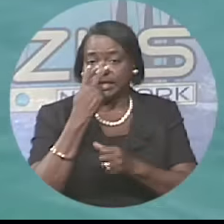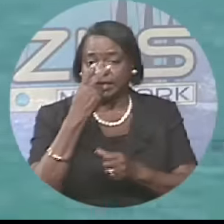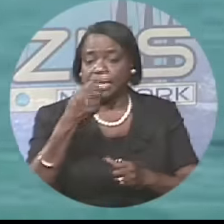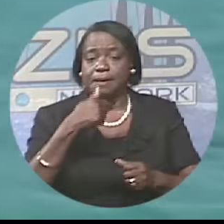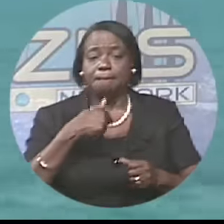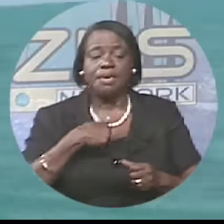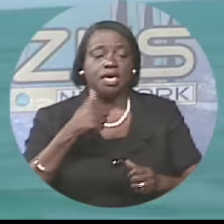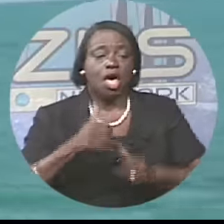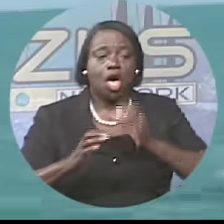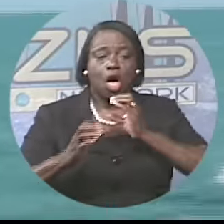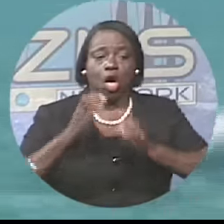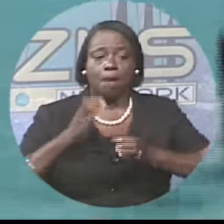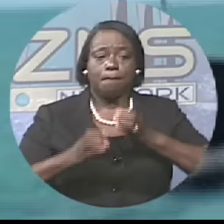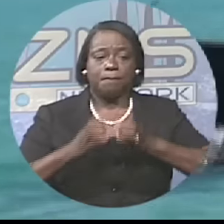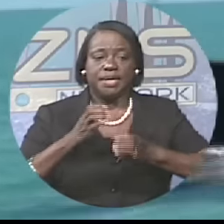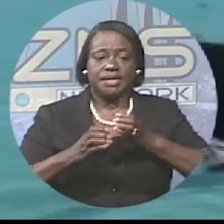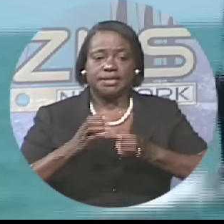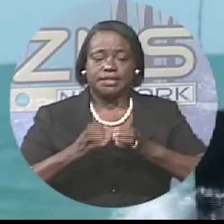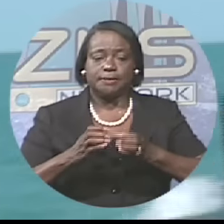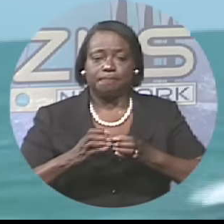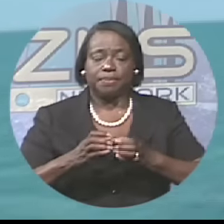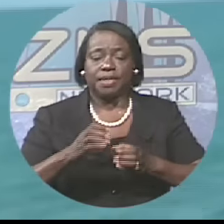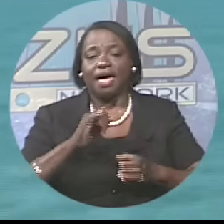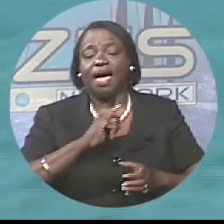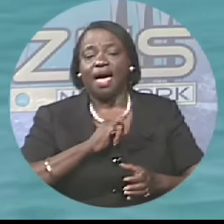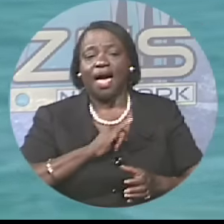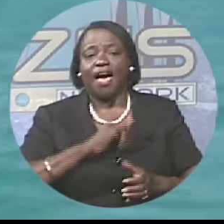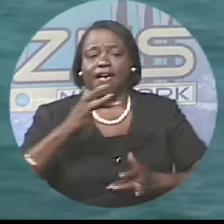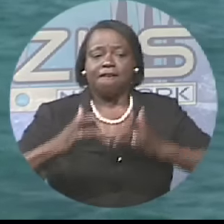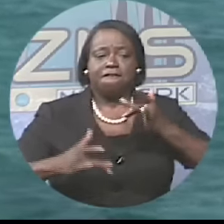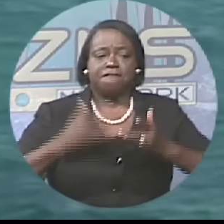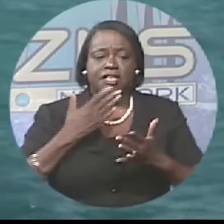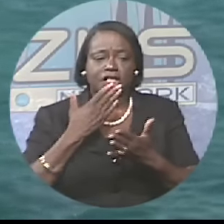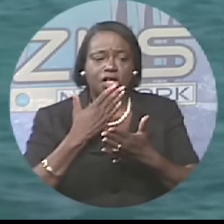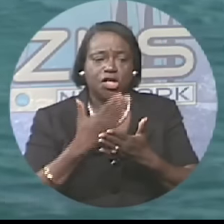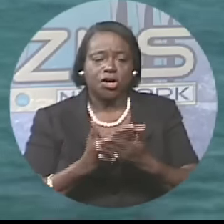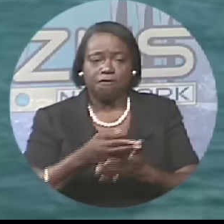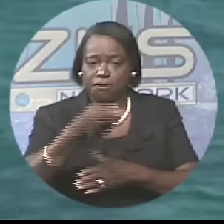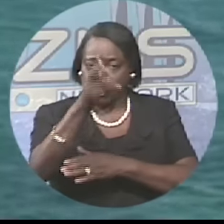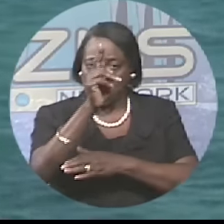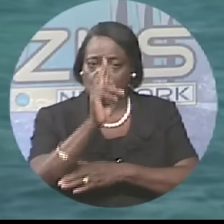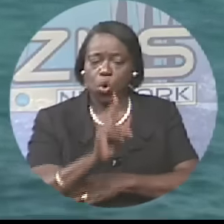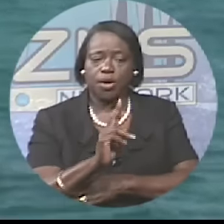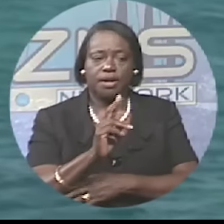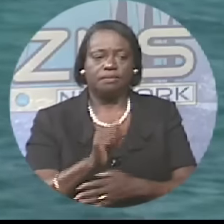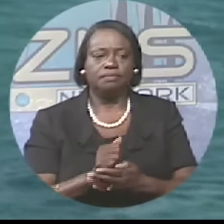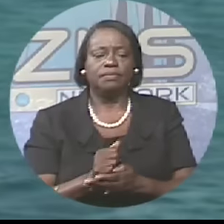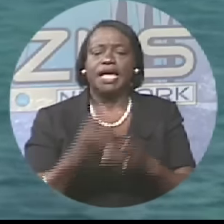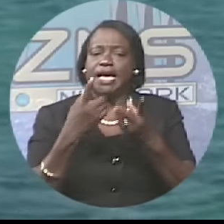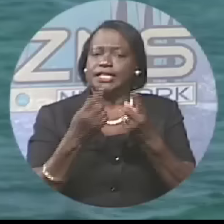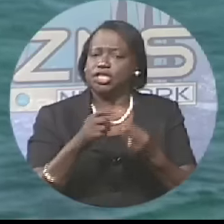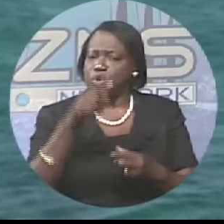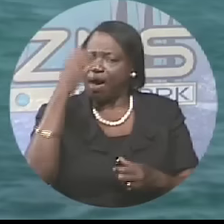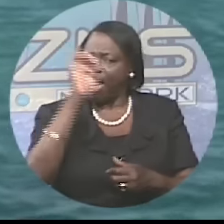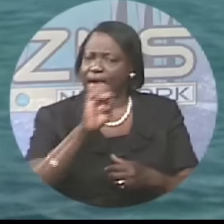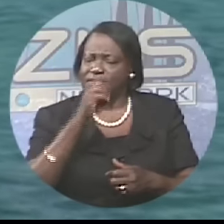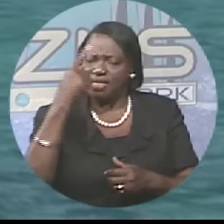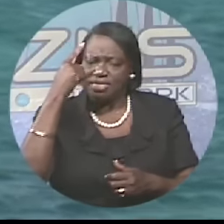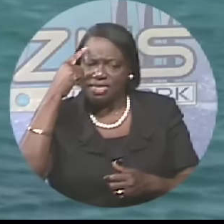So, you know, I feel good for the honoree, you know. Did you ever think this day would